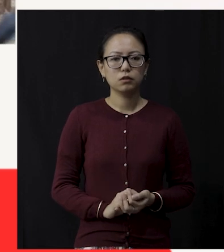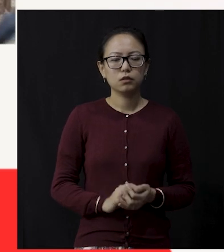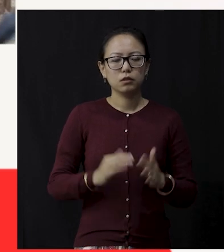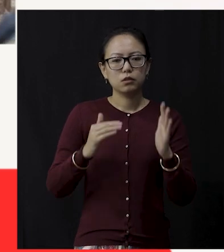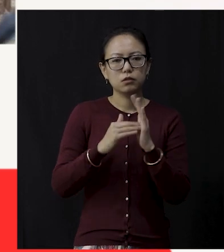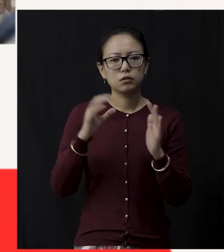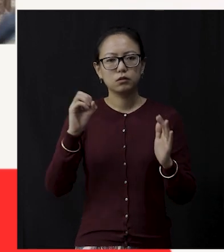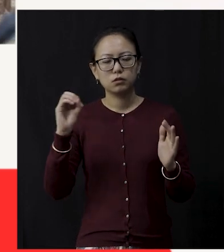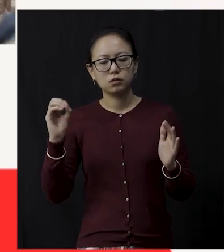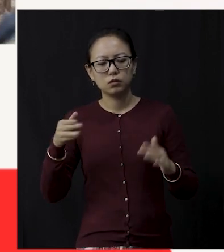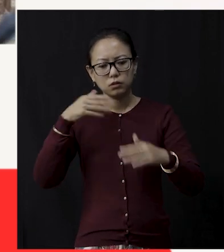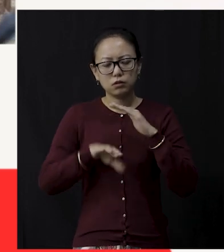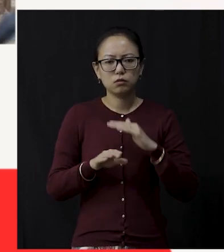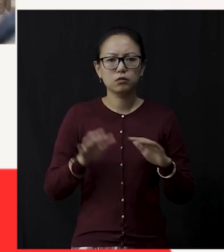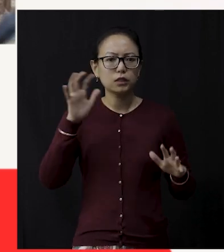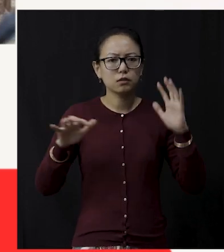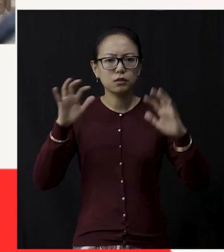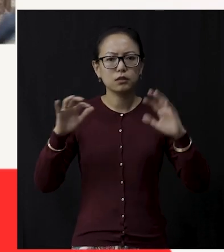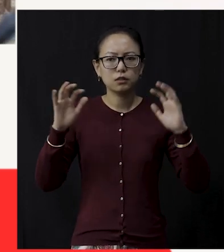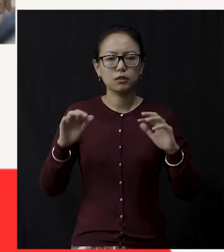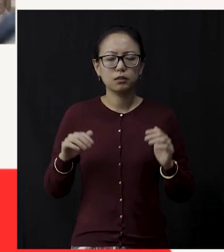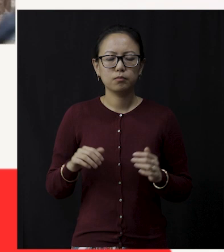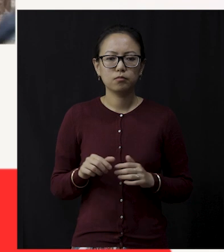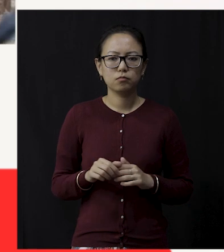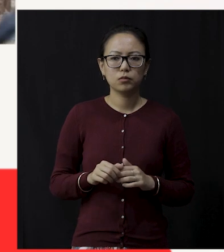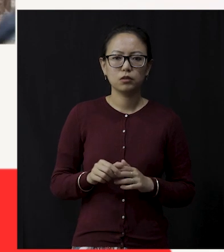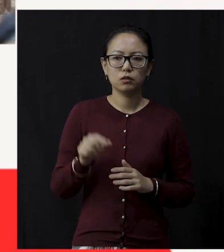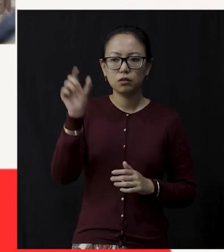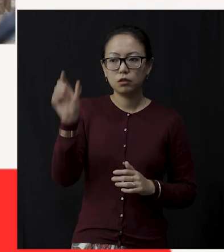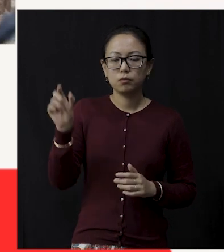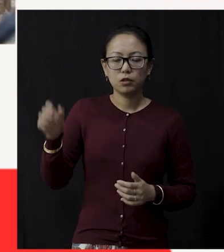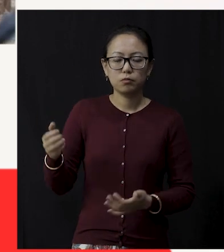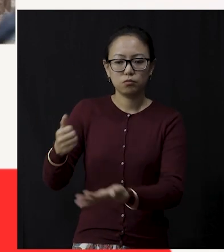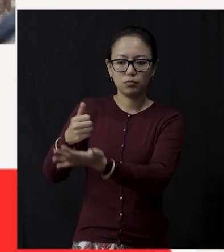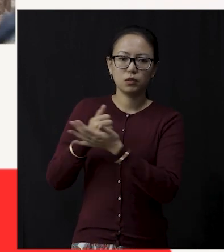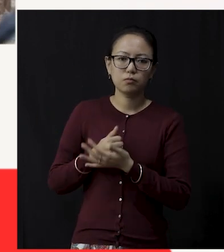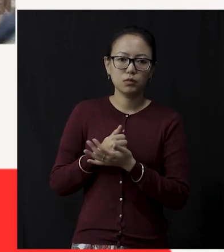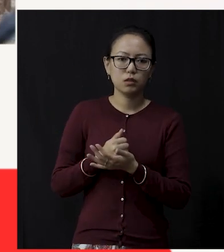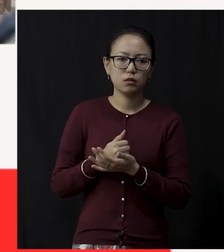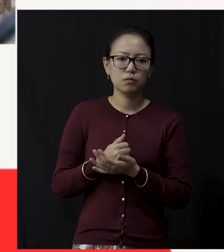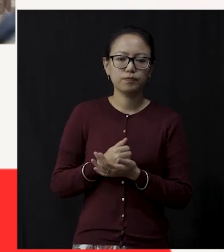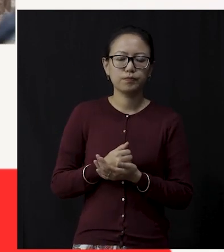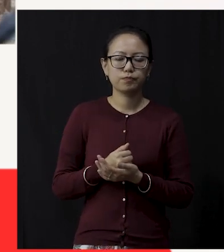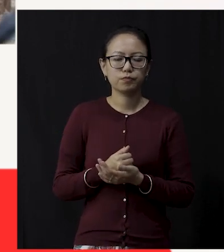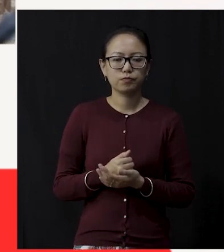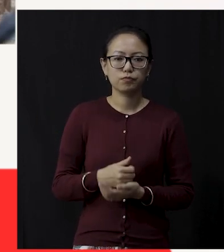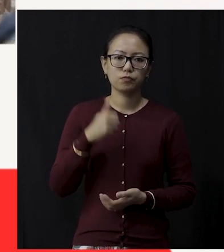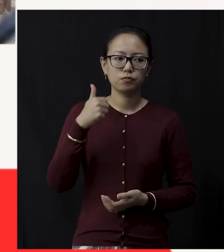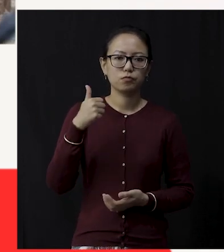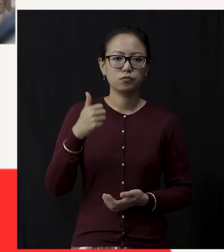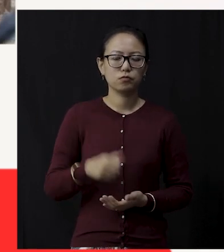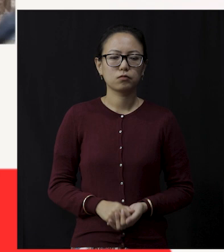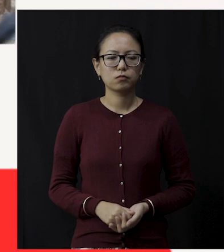Okay, so students, we have learned about zoo. Now, like I've said, in zoos